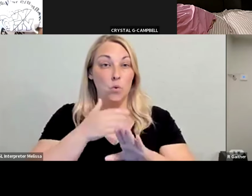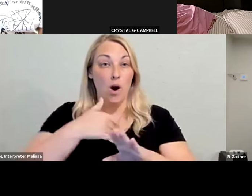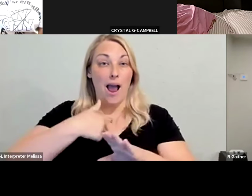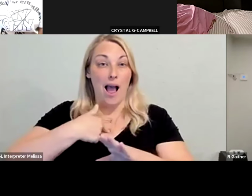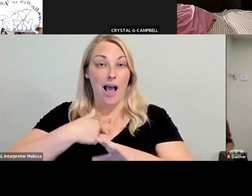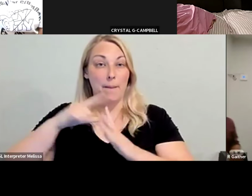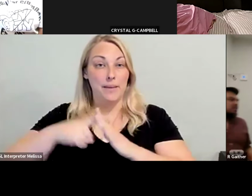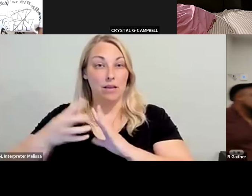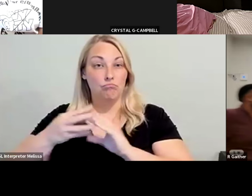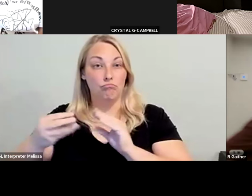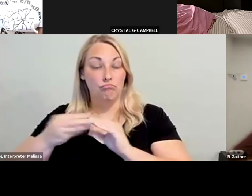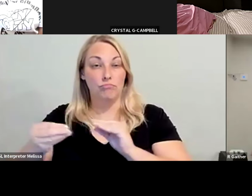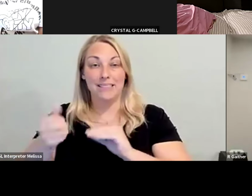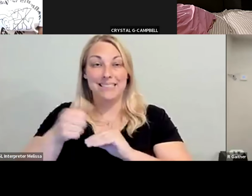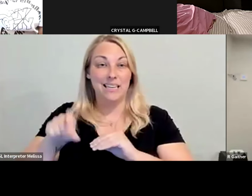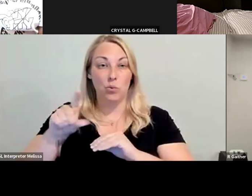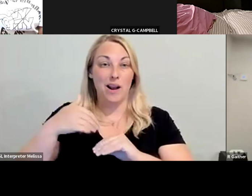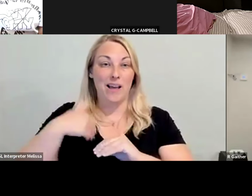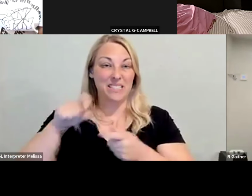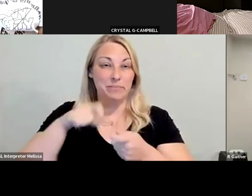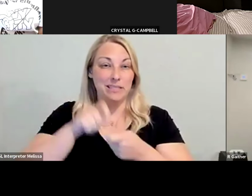Anything off topic?